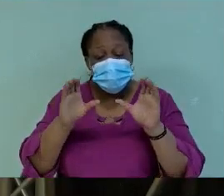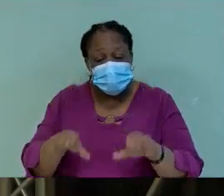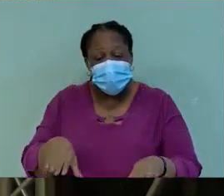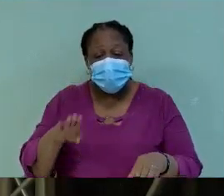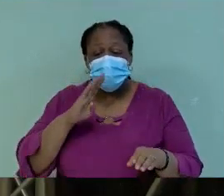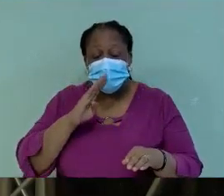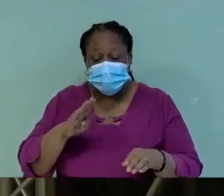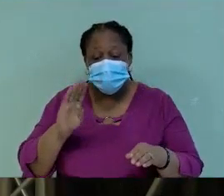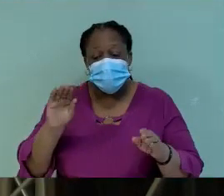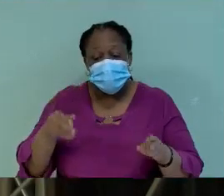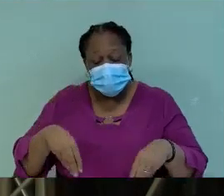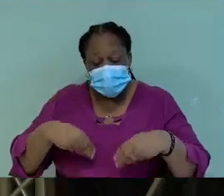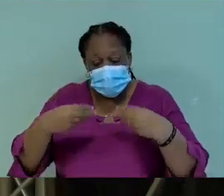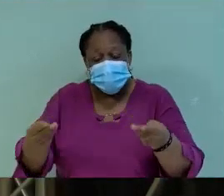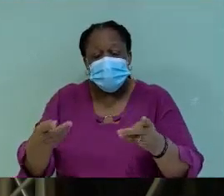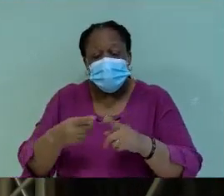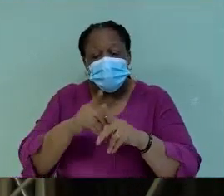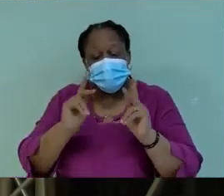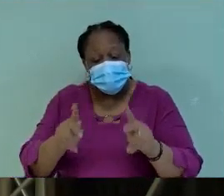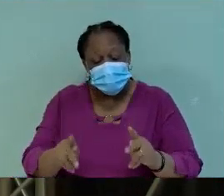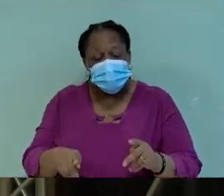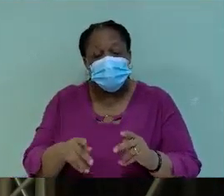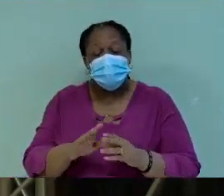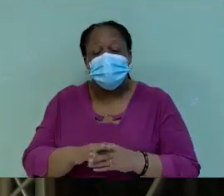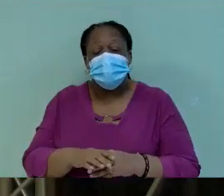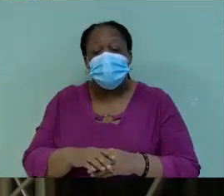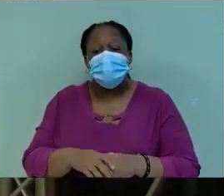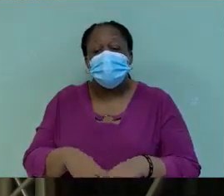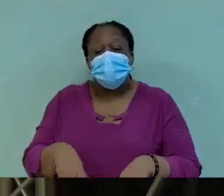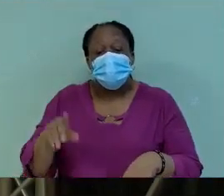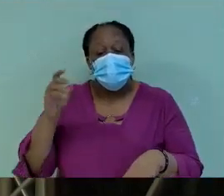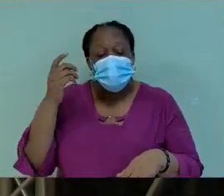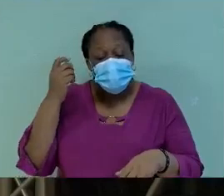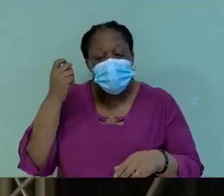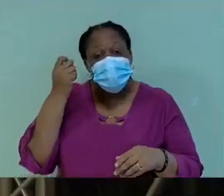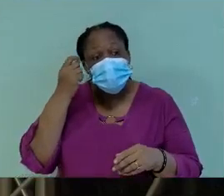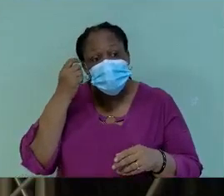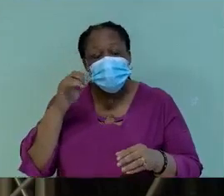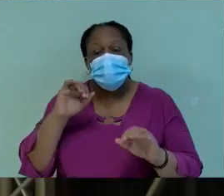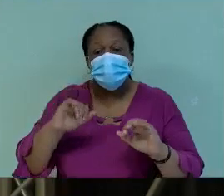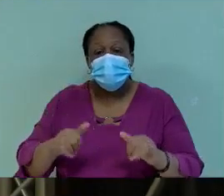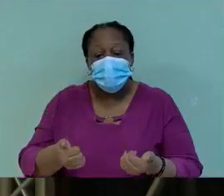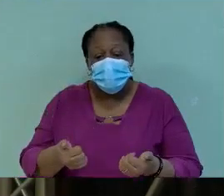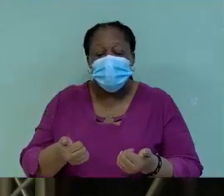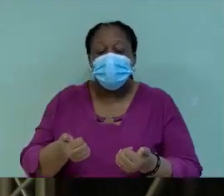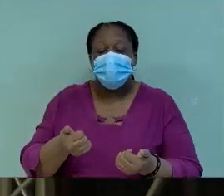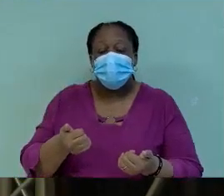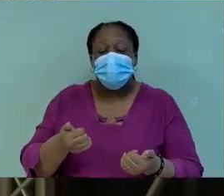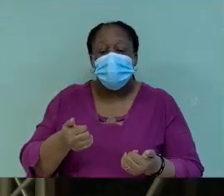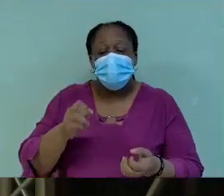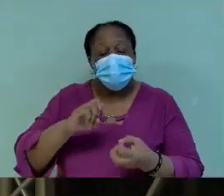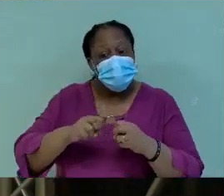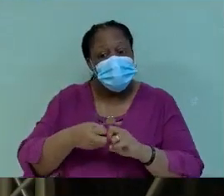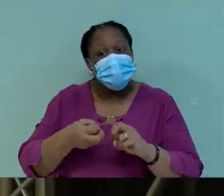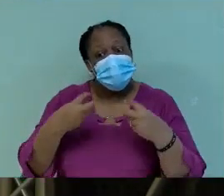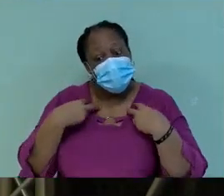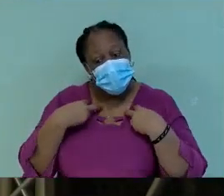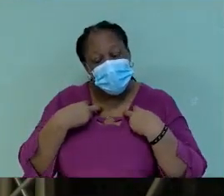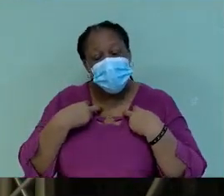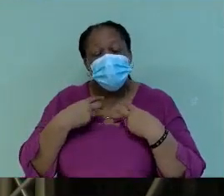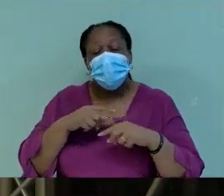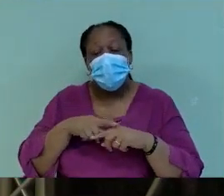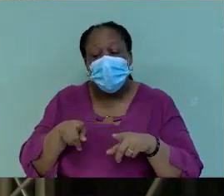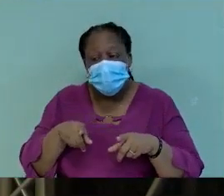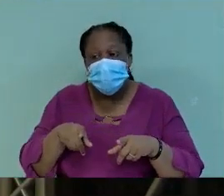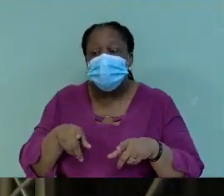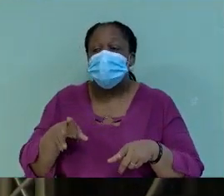weeks and months. Given the evolving nature of the crisis, we will need to ensure that engagement in this process